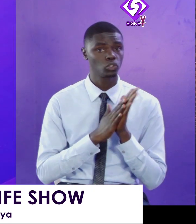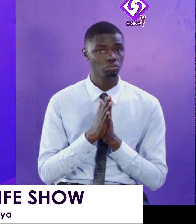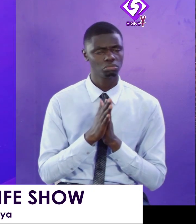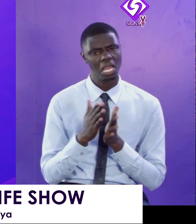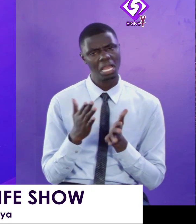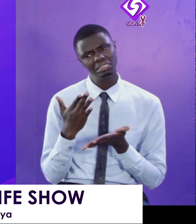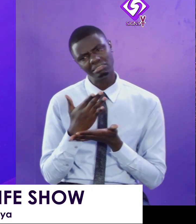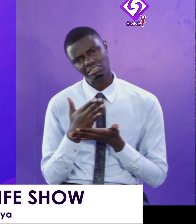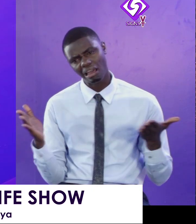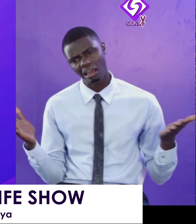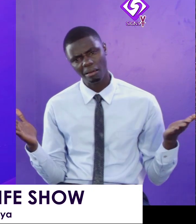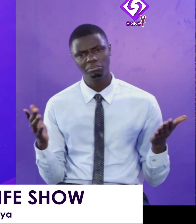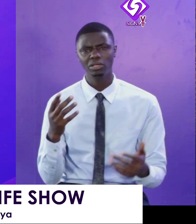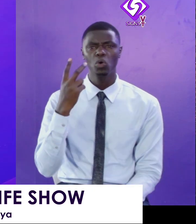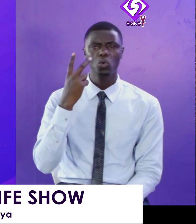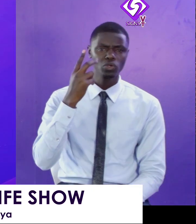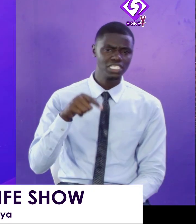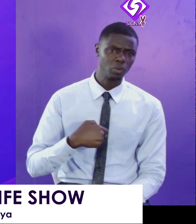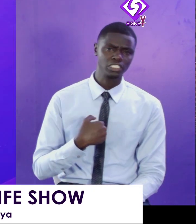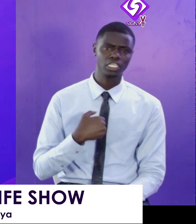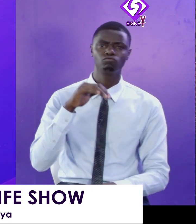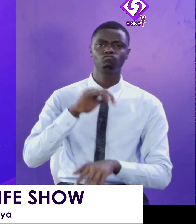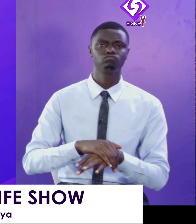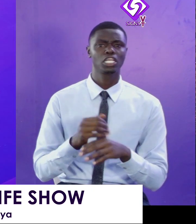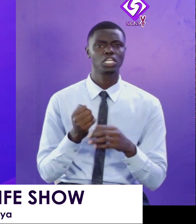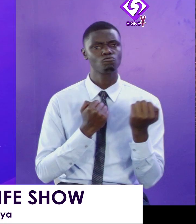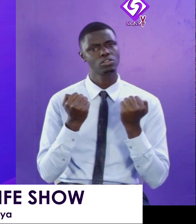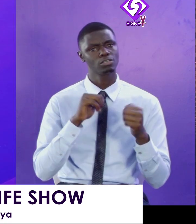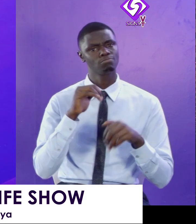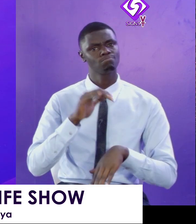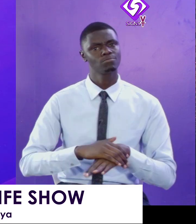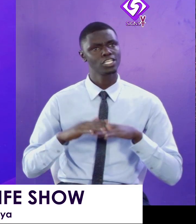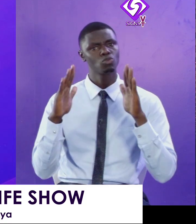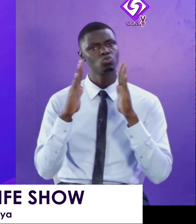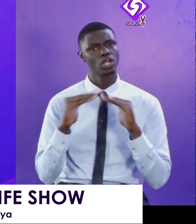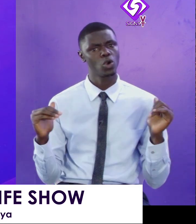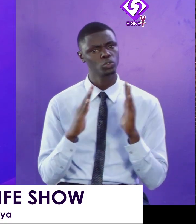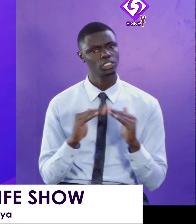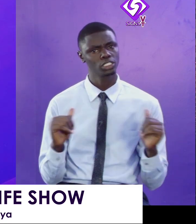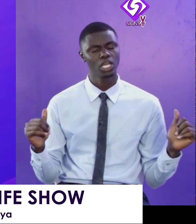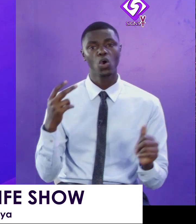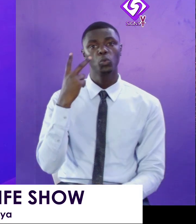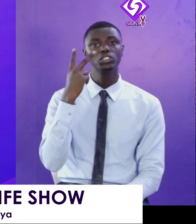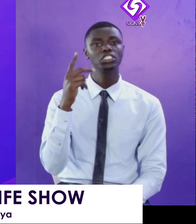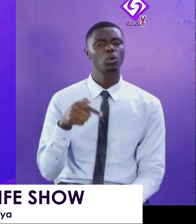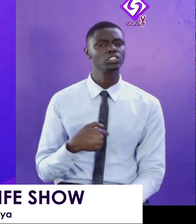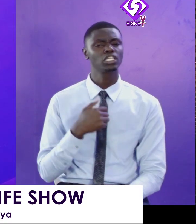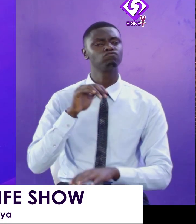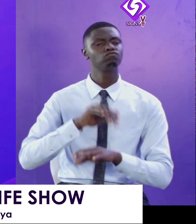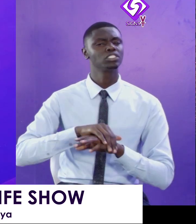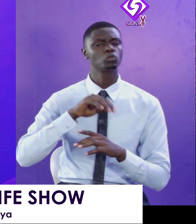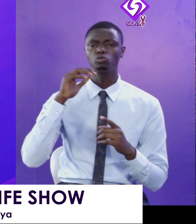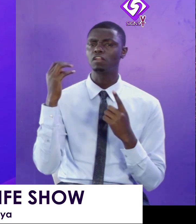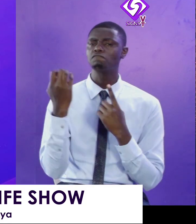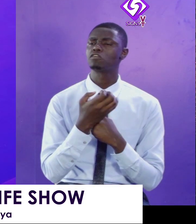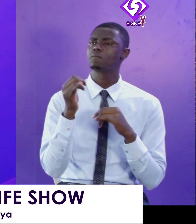us, we just see ourselves in a good car, in a good house. We see ourselves in a good environment, a